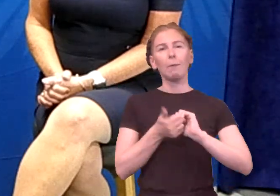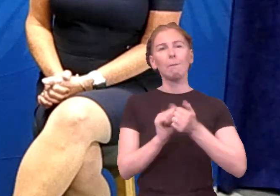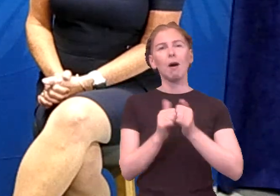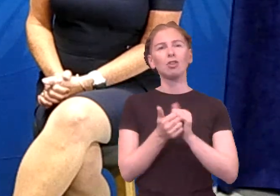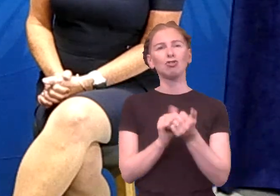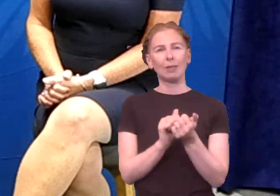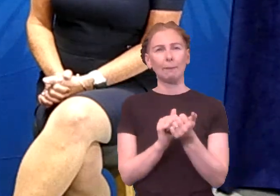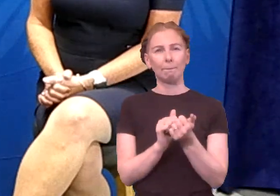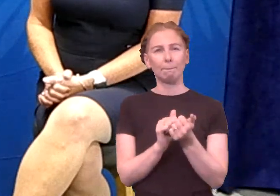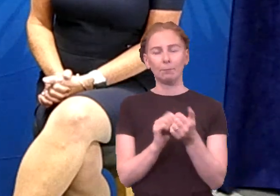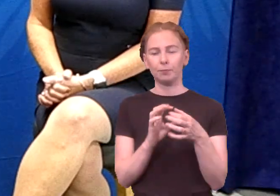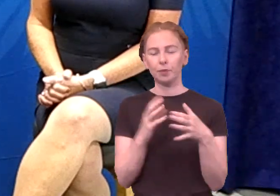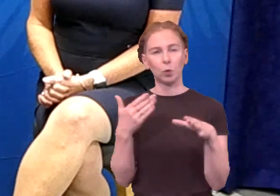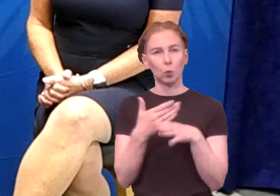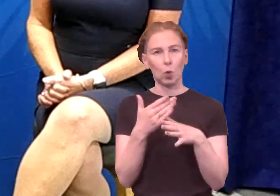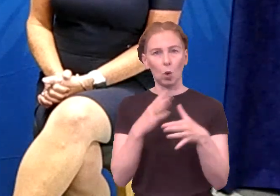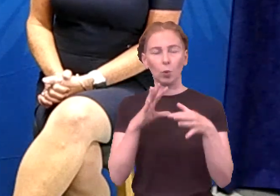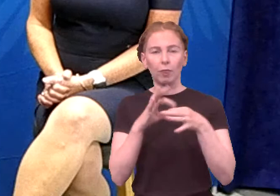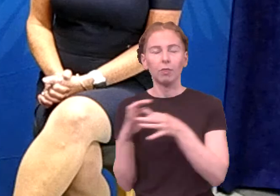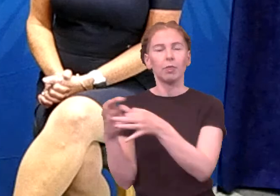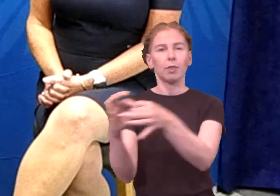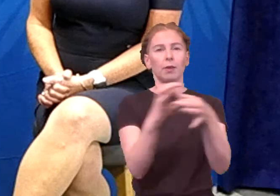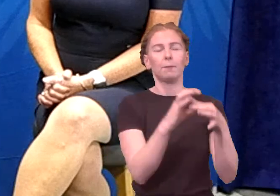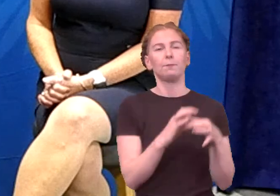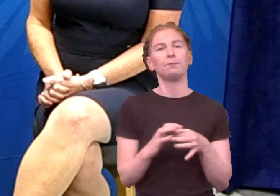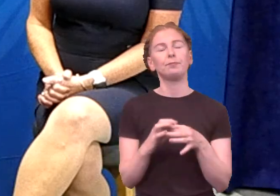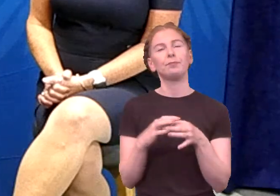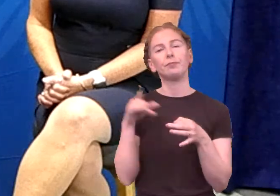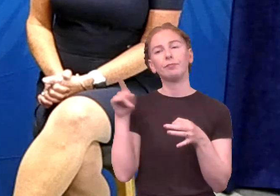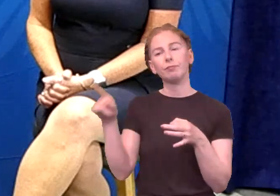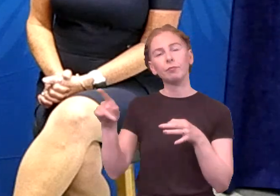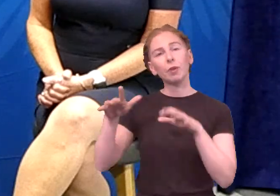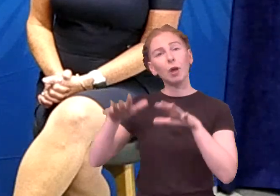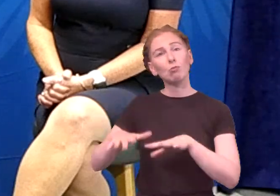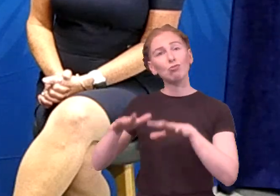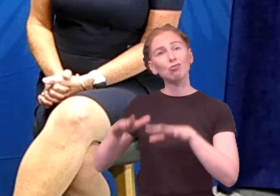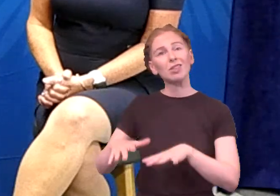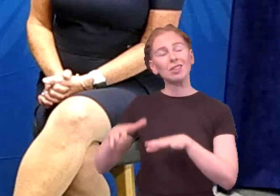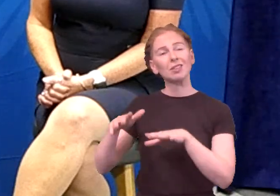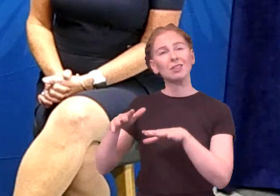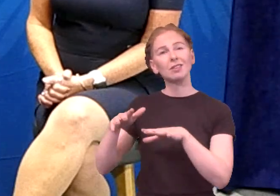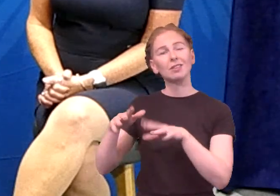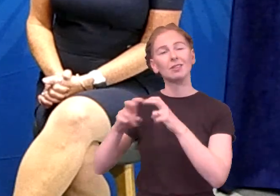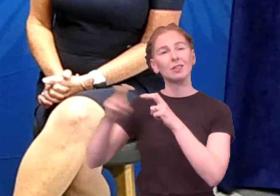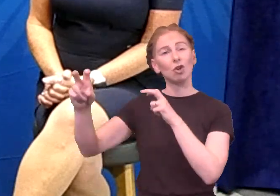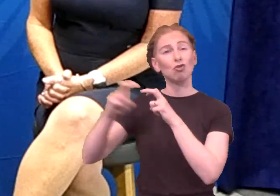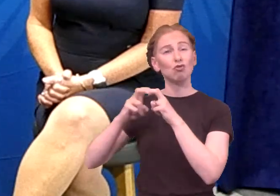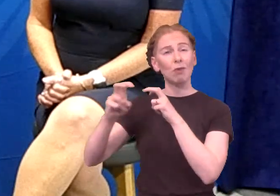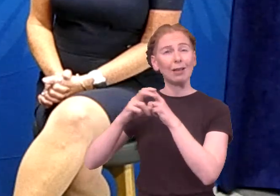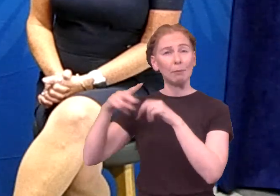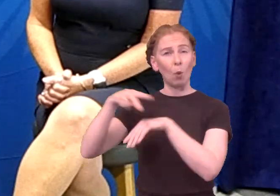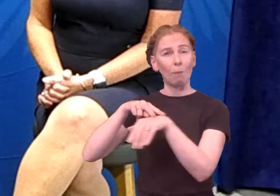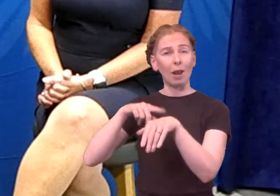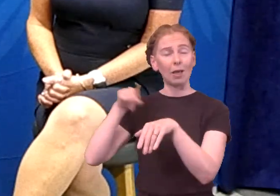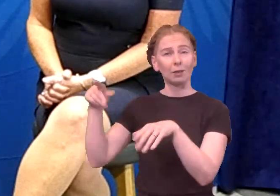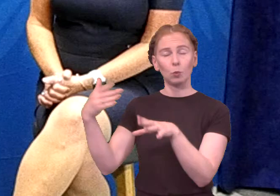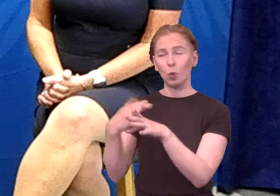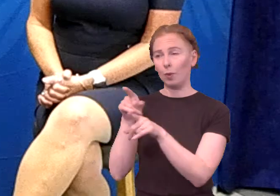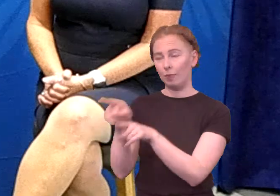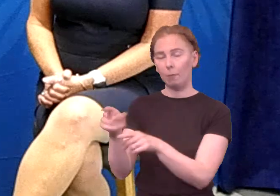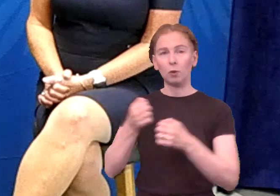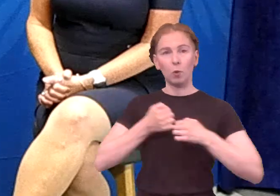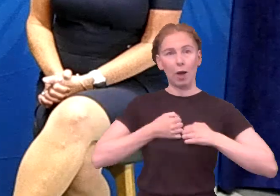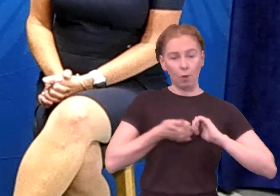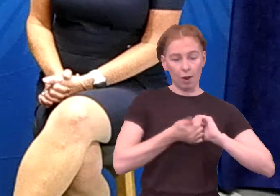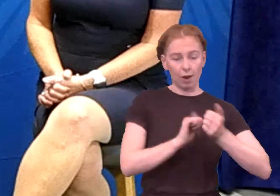weeks. So the last one we did some joint work with British Transport Police, where both our neighbourhood teams and